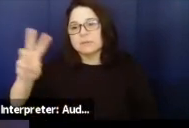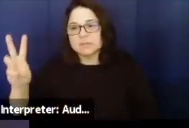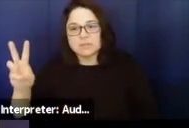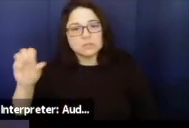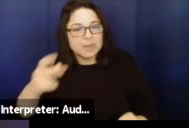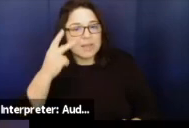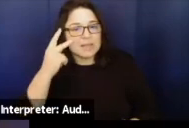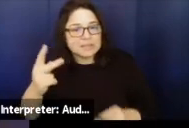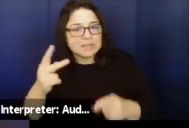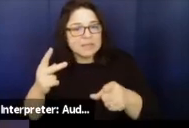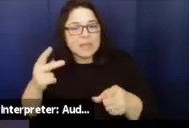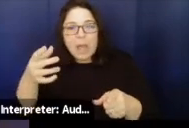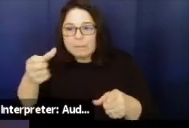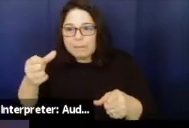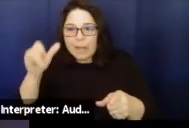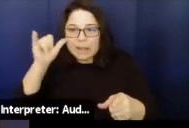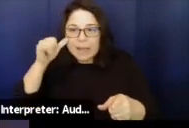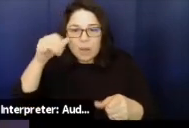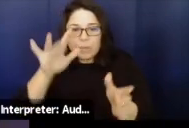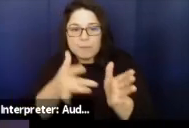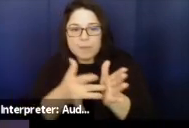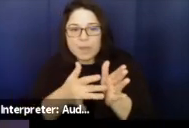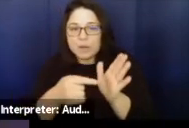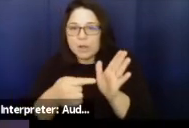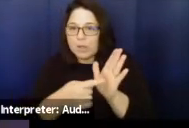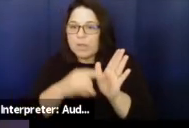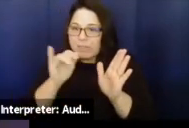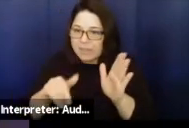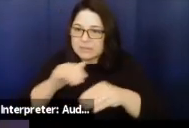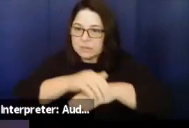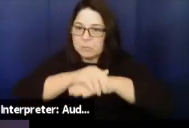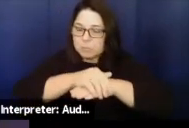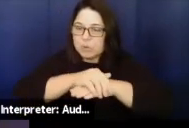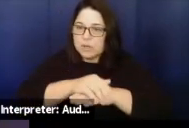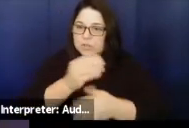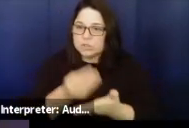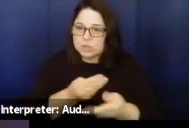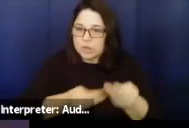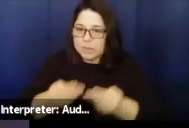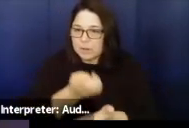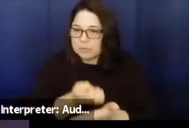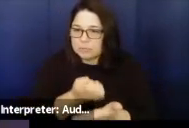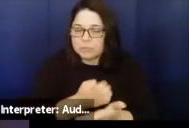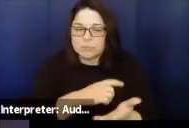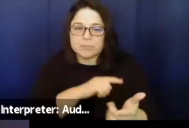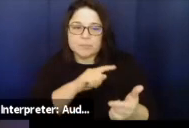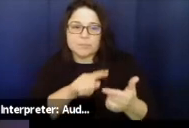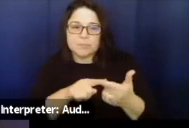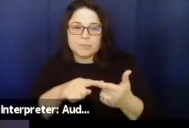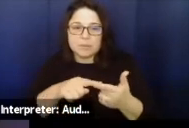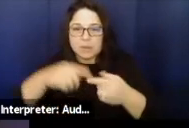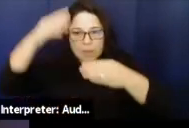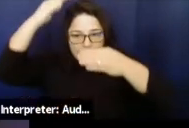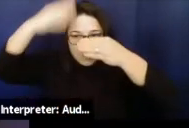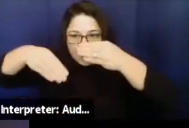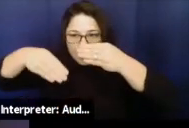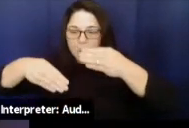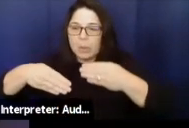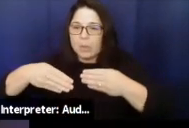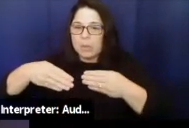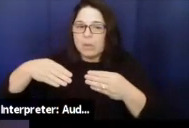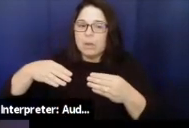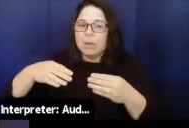in the center, which represents British commerce. It's being emasculated by having its horn cut off by an